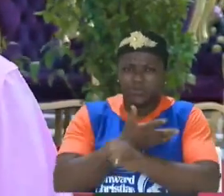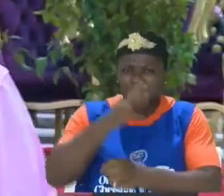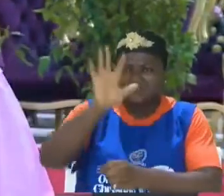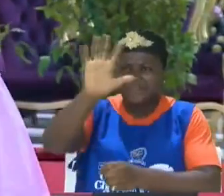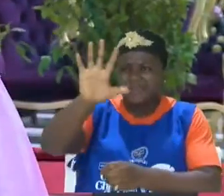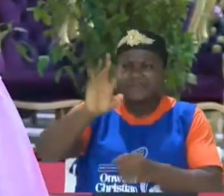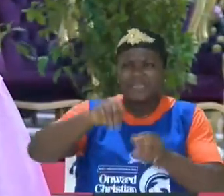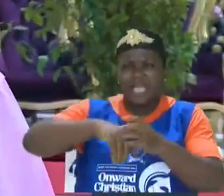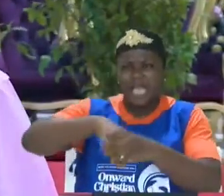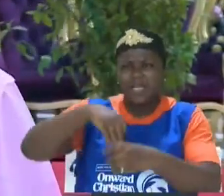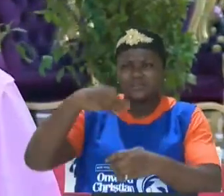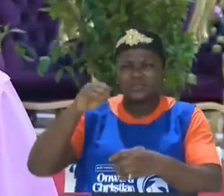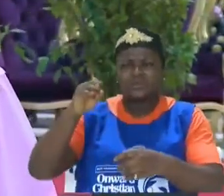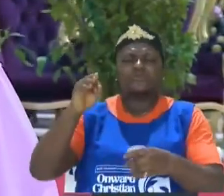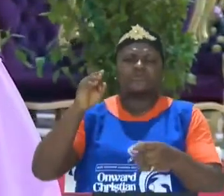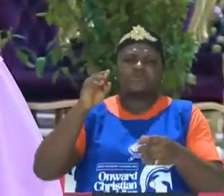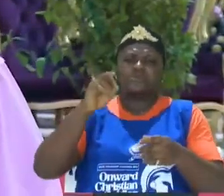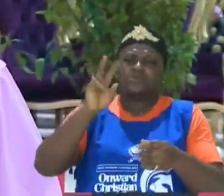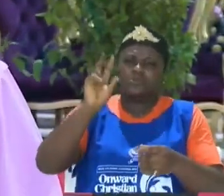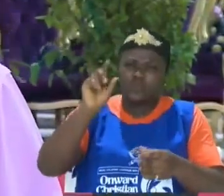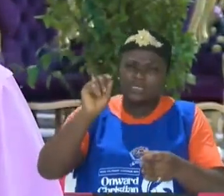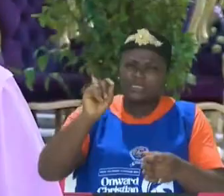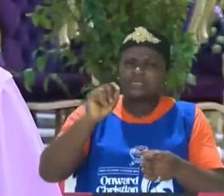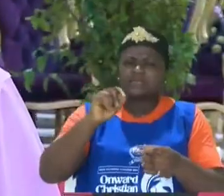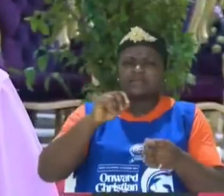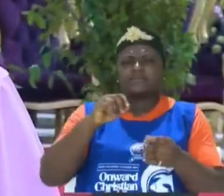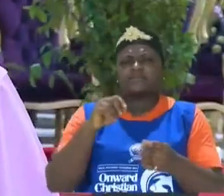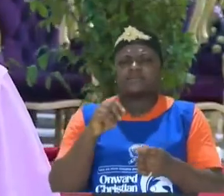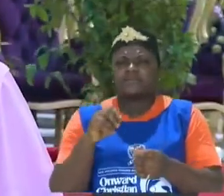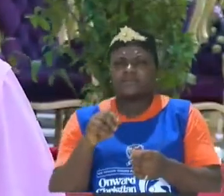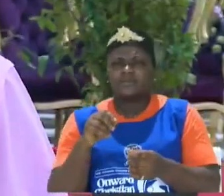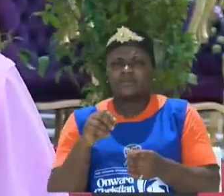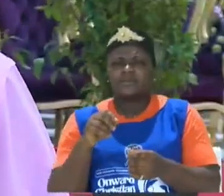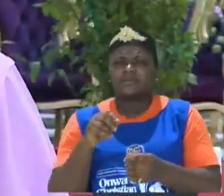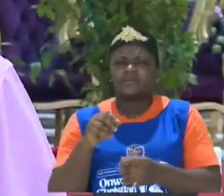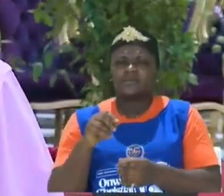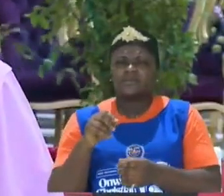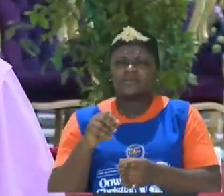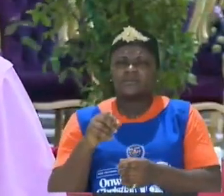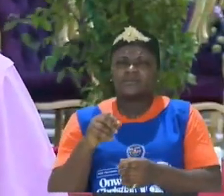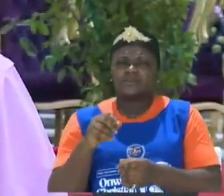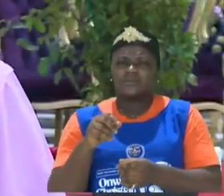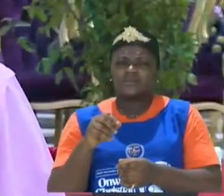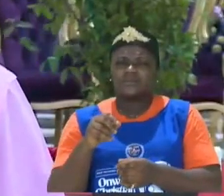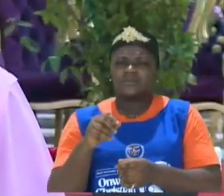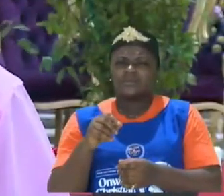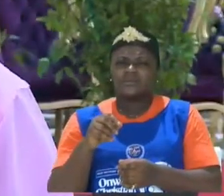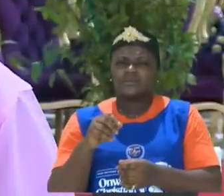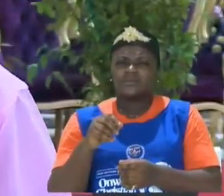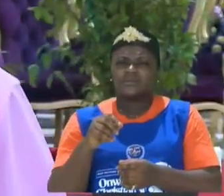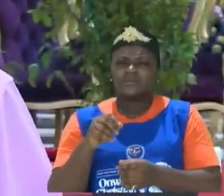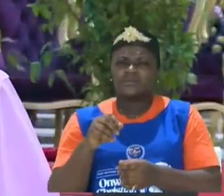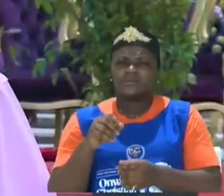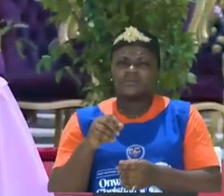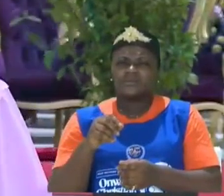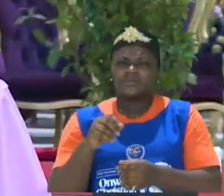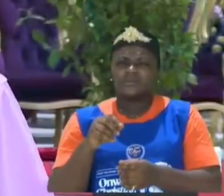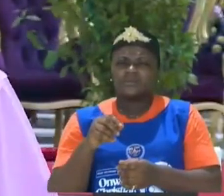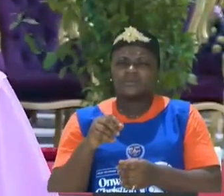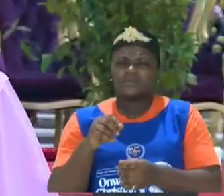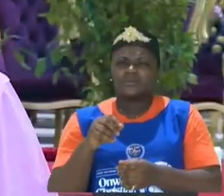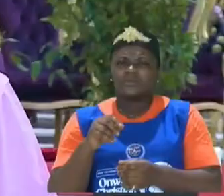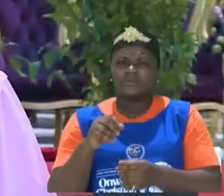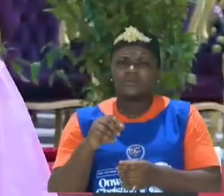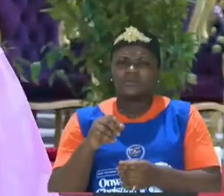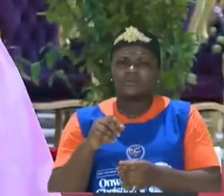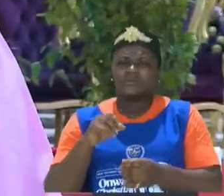Among the Bible now strikes me in my face that led me from that Bible and I